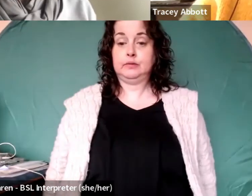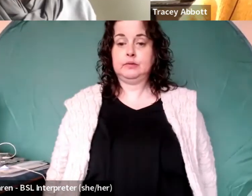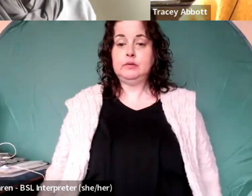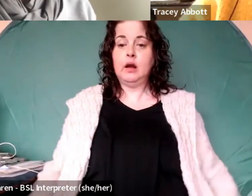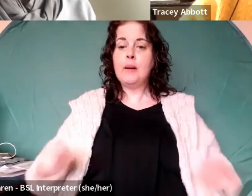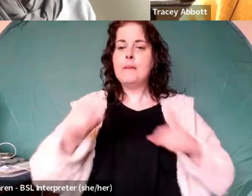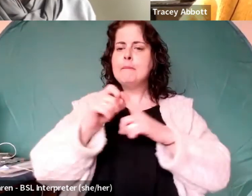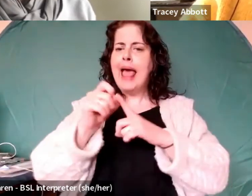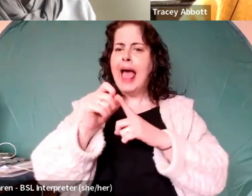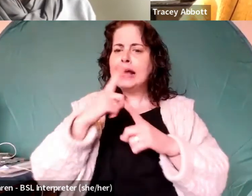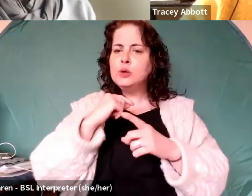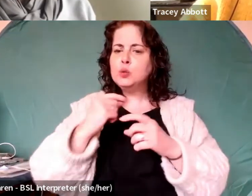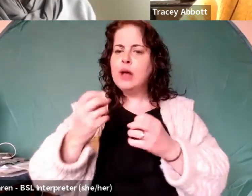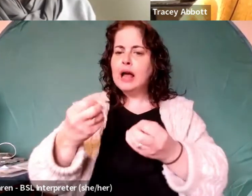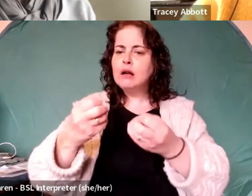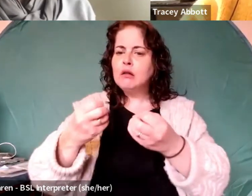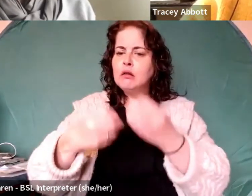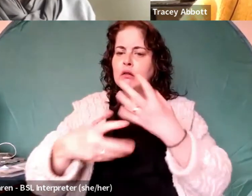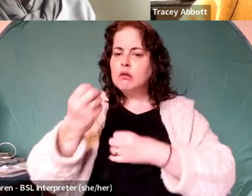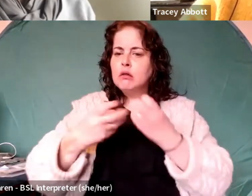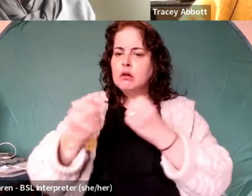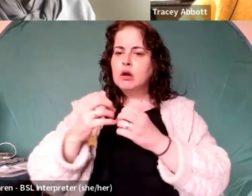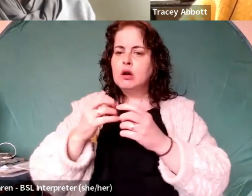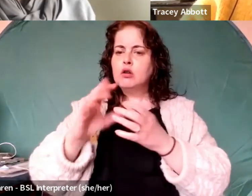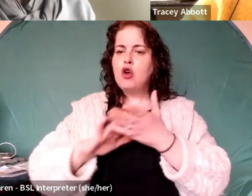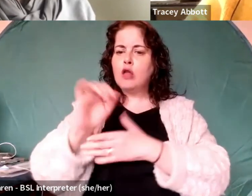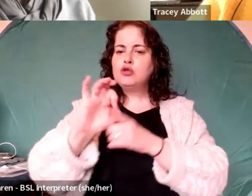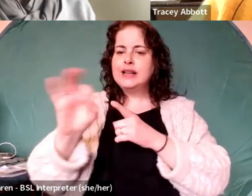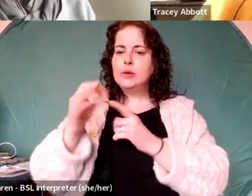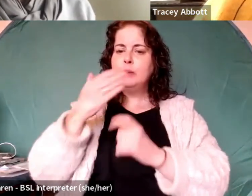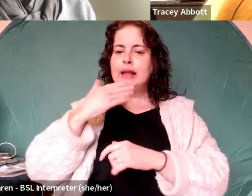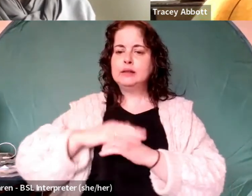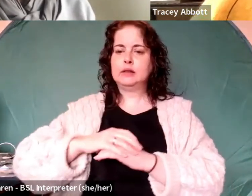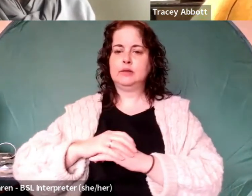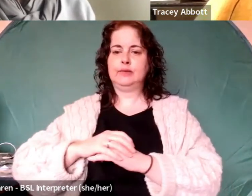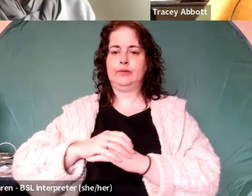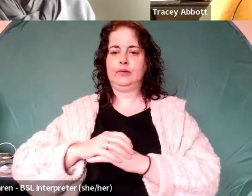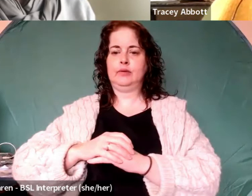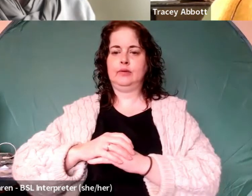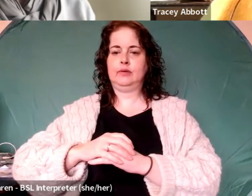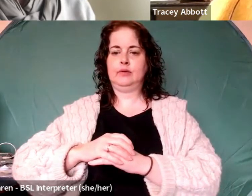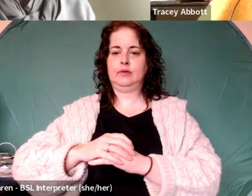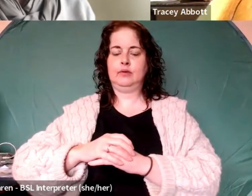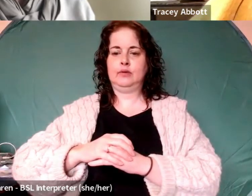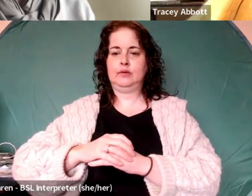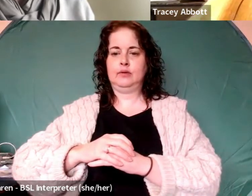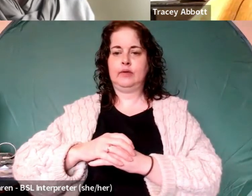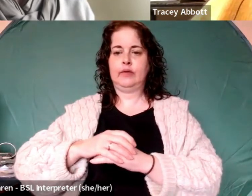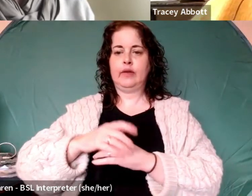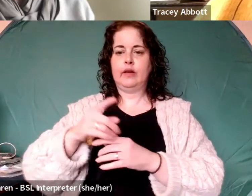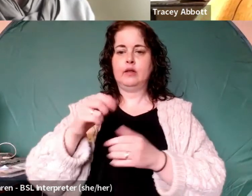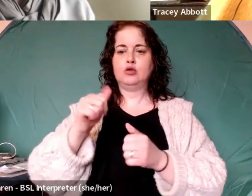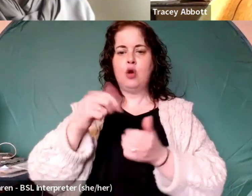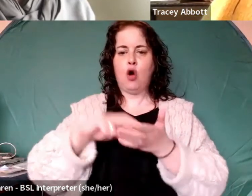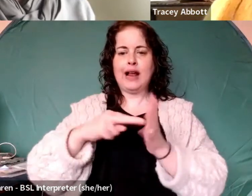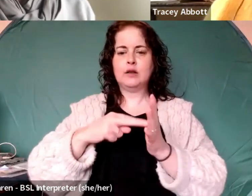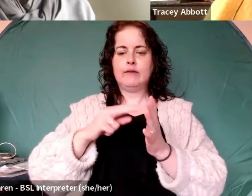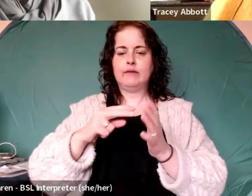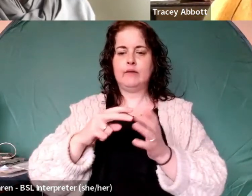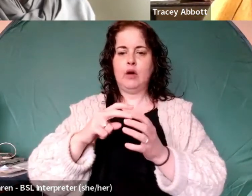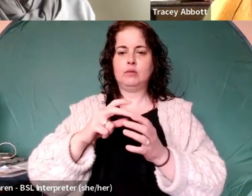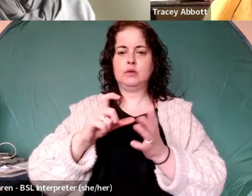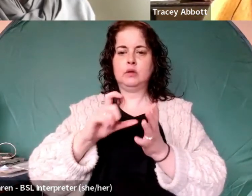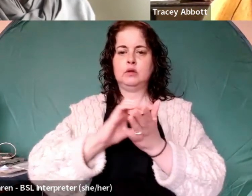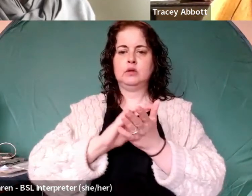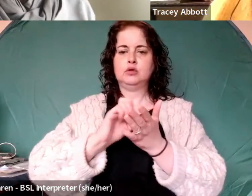about what a culture interview is? Pierre's from Checkout. They're great. They're a great organisation. I don't